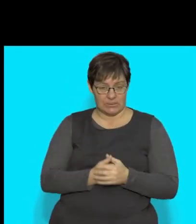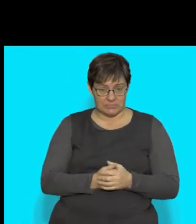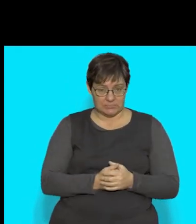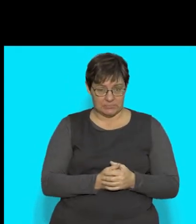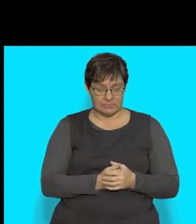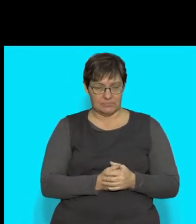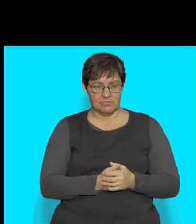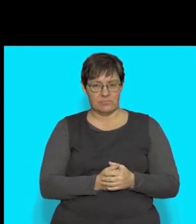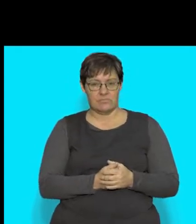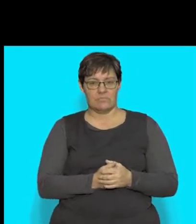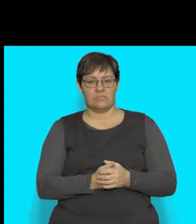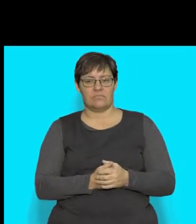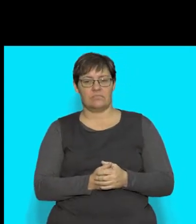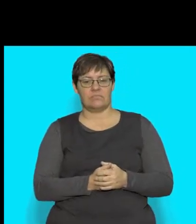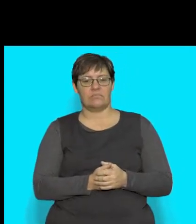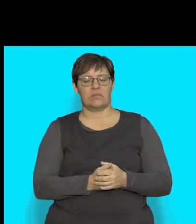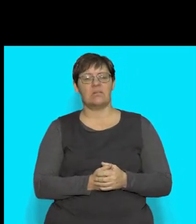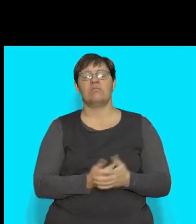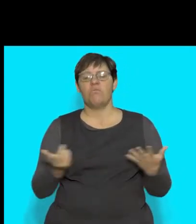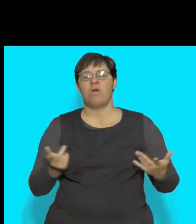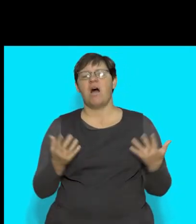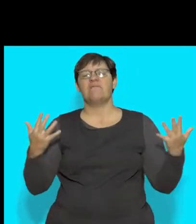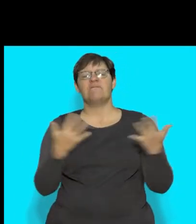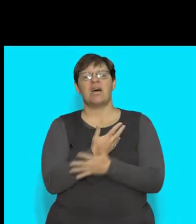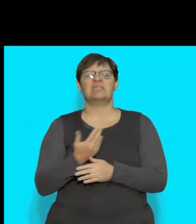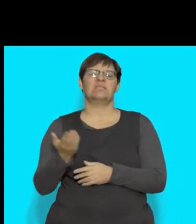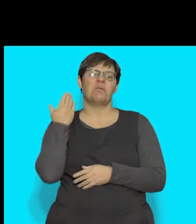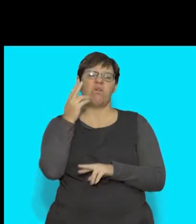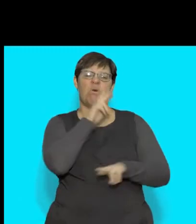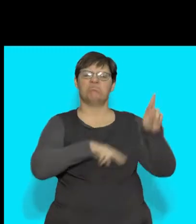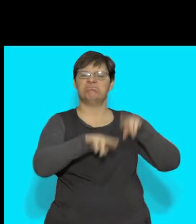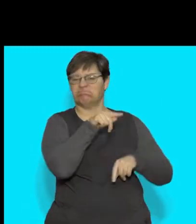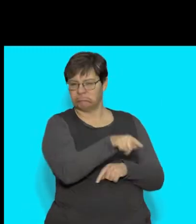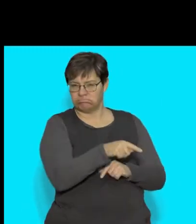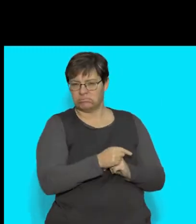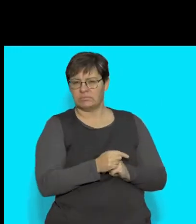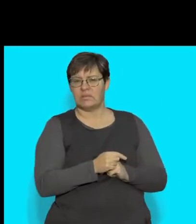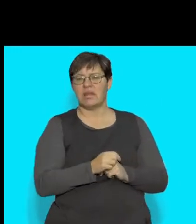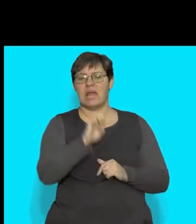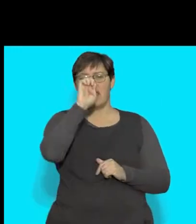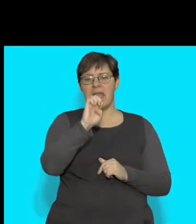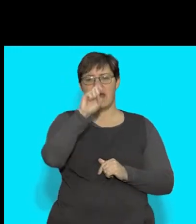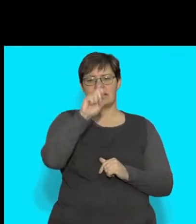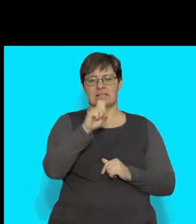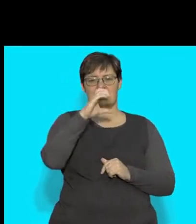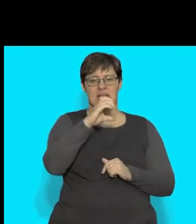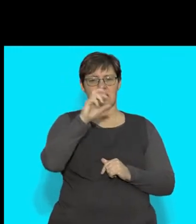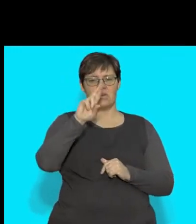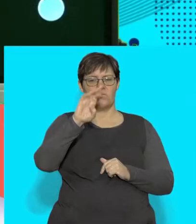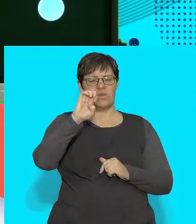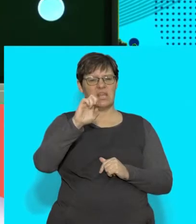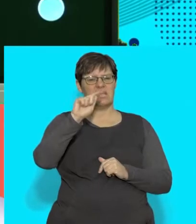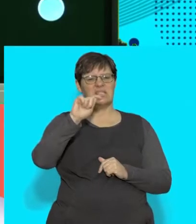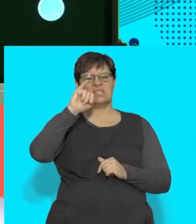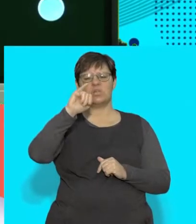All right, so let's just a quick revision from what we did, right, in the previous lessons. First of all, you must understand